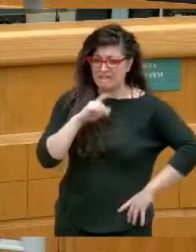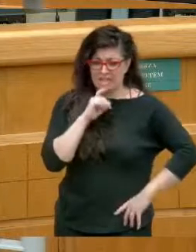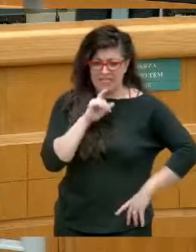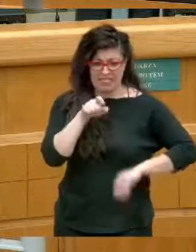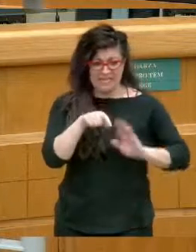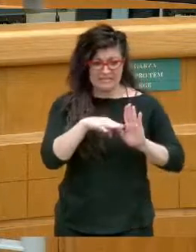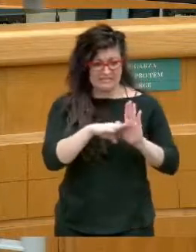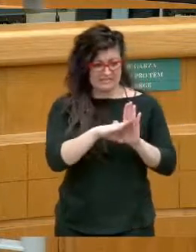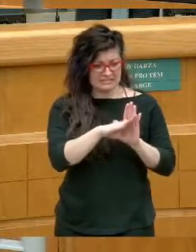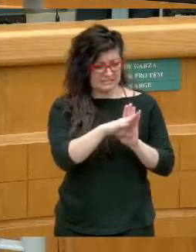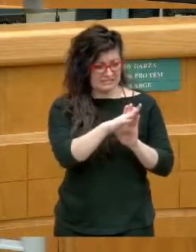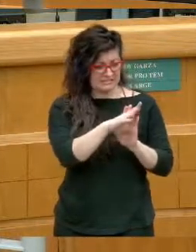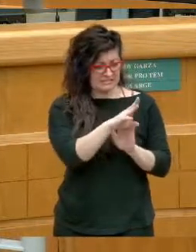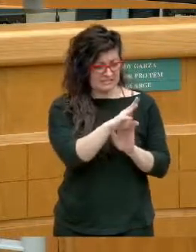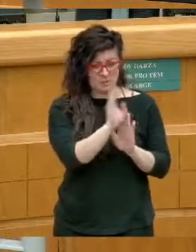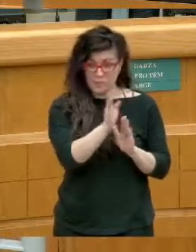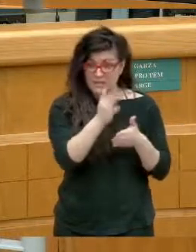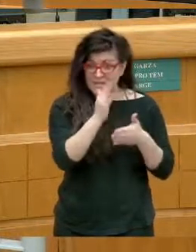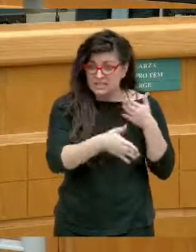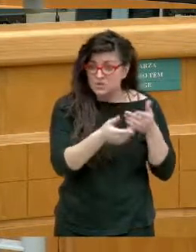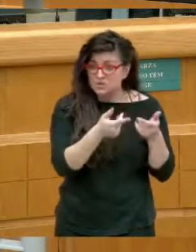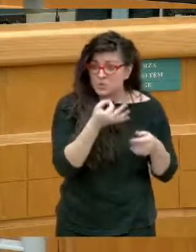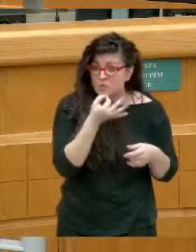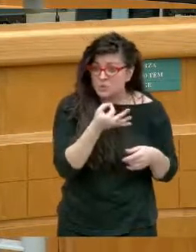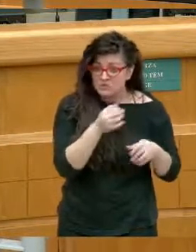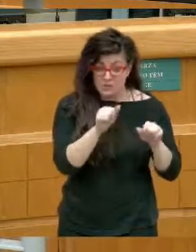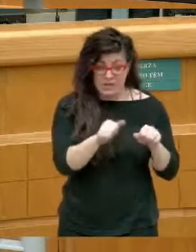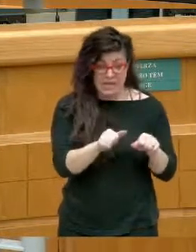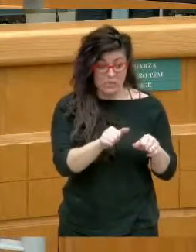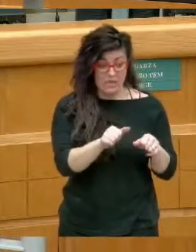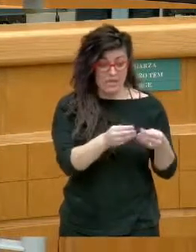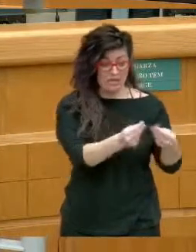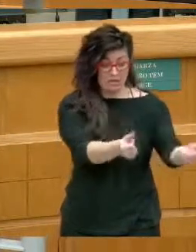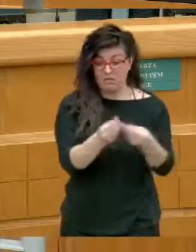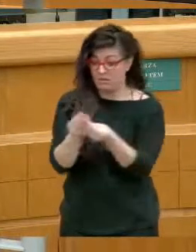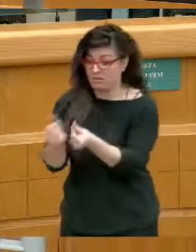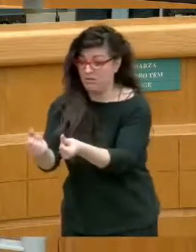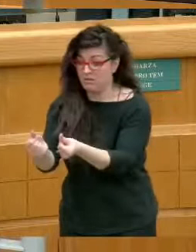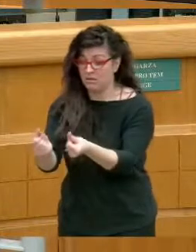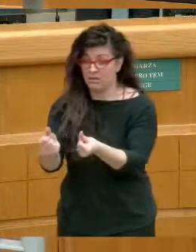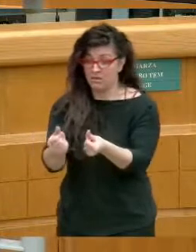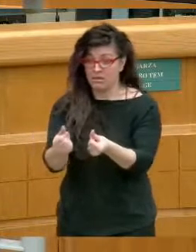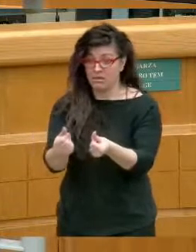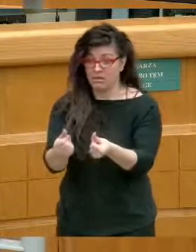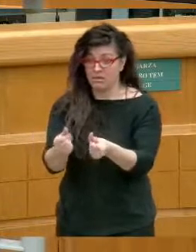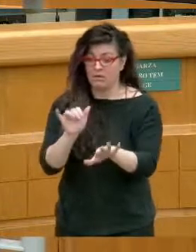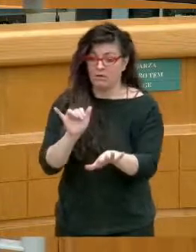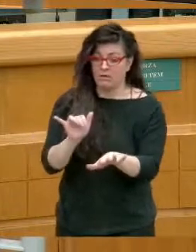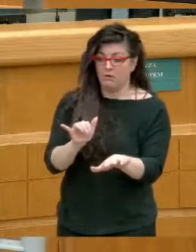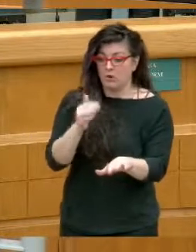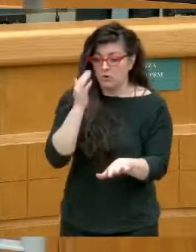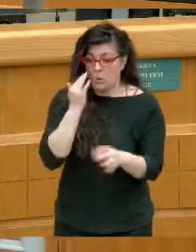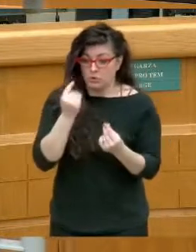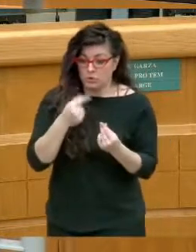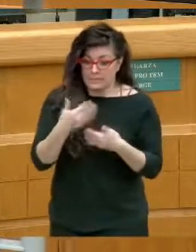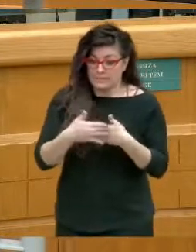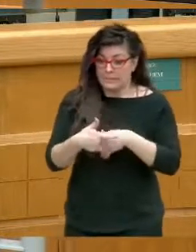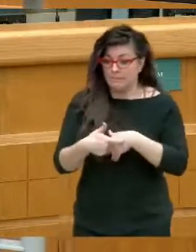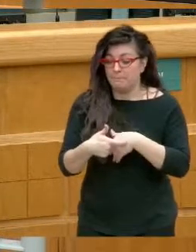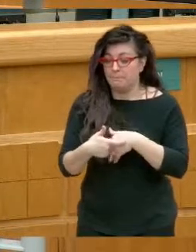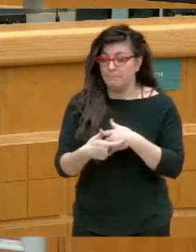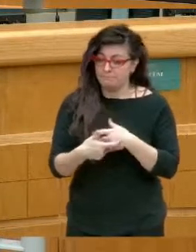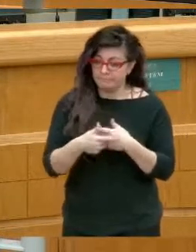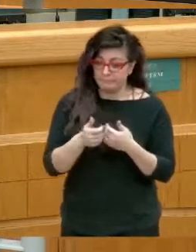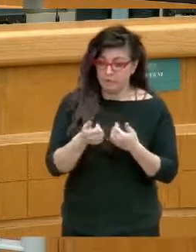this outbreak or these 2 outbreaks, contain them, and we all learn our lessons from it and adjust